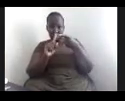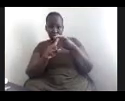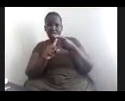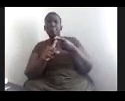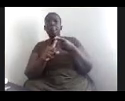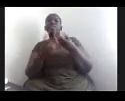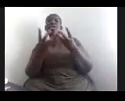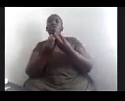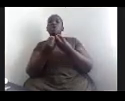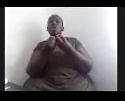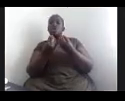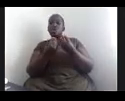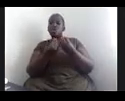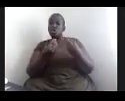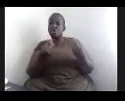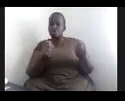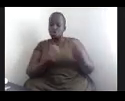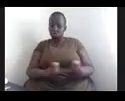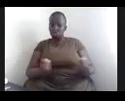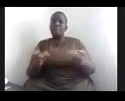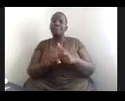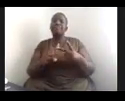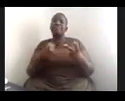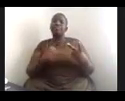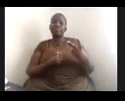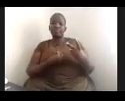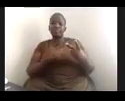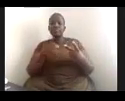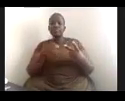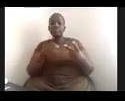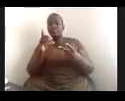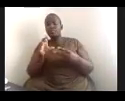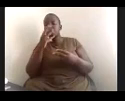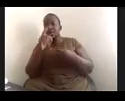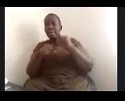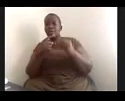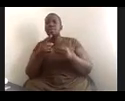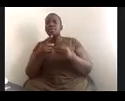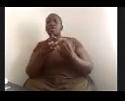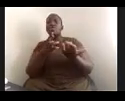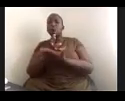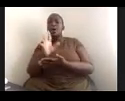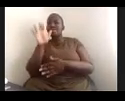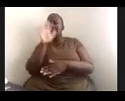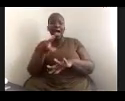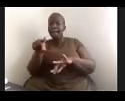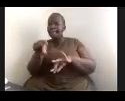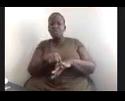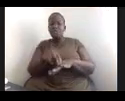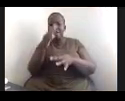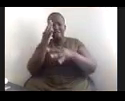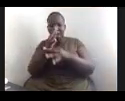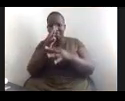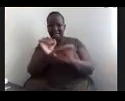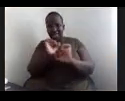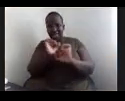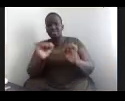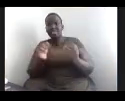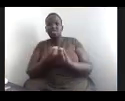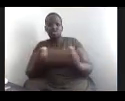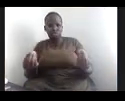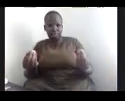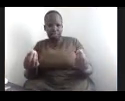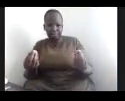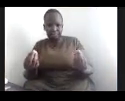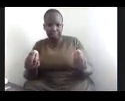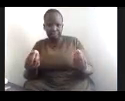all, children and young people told us that they were interested in the sections about the rights of unmarried fathers and their